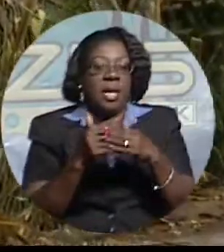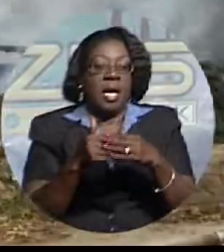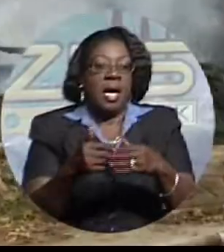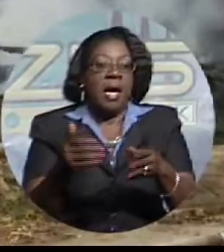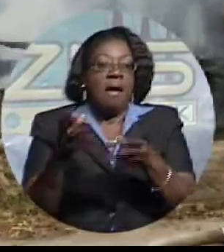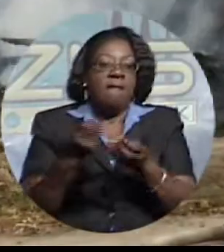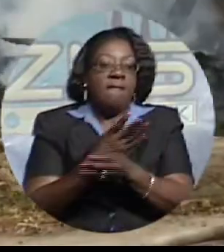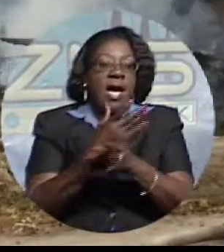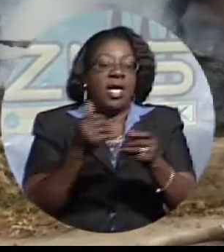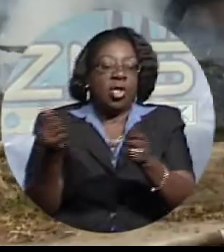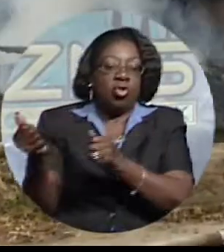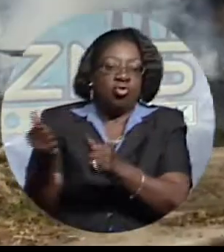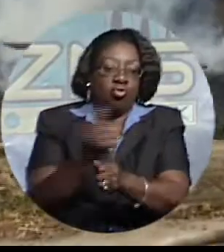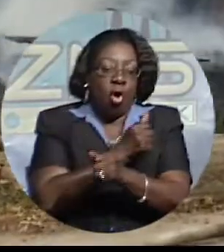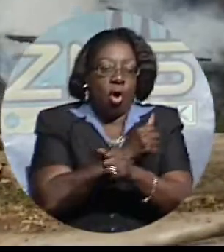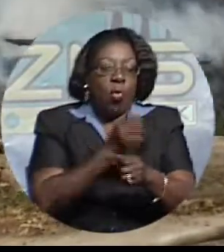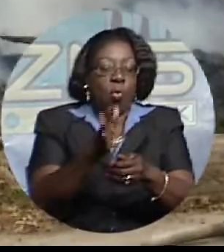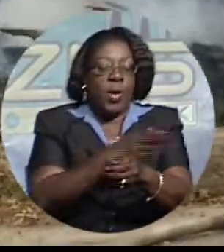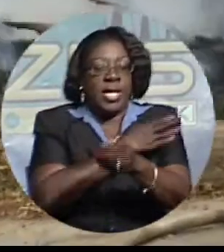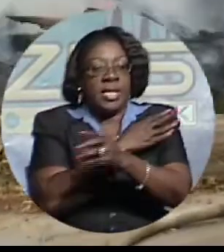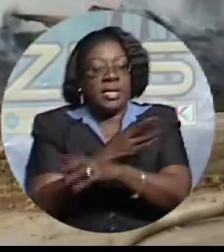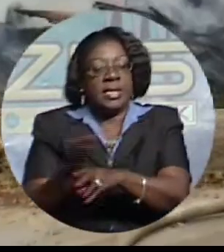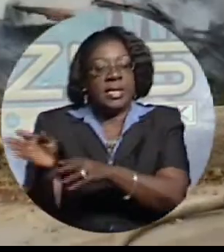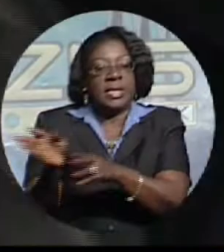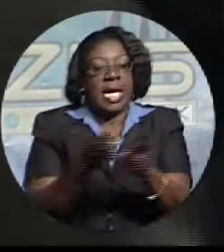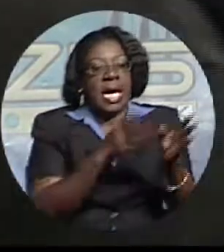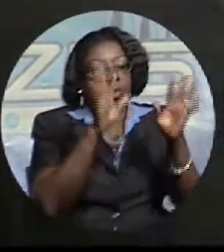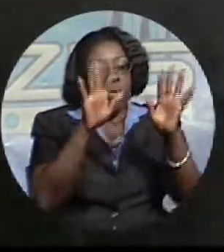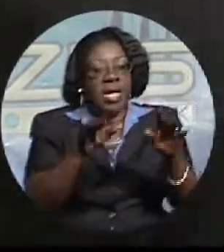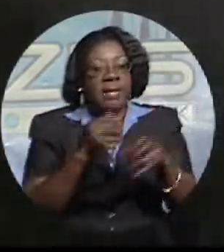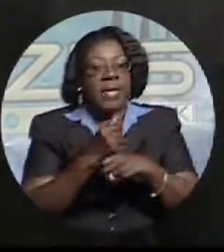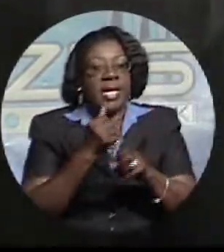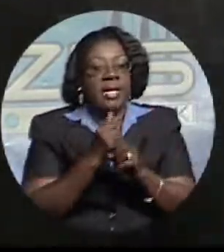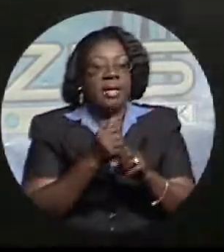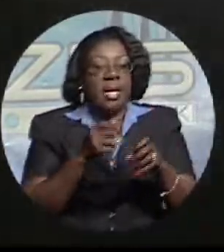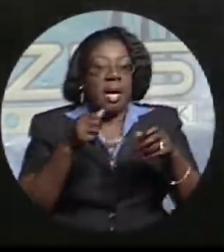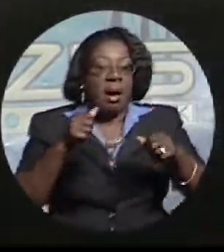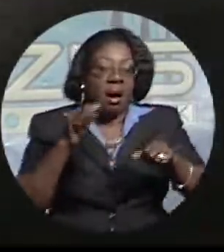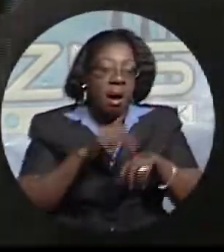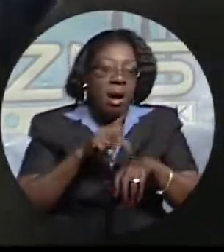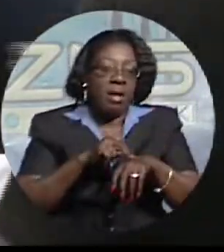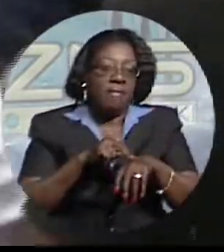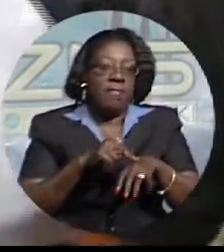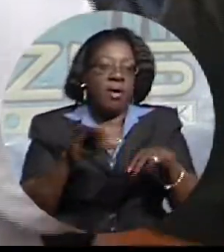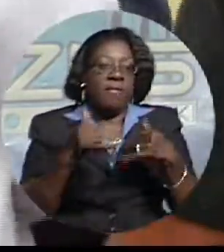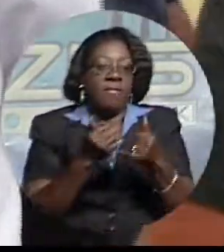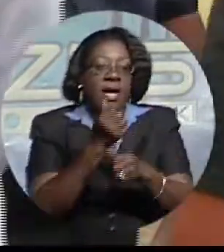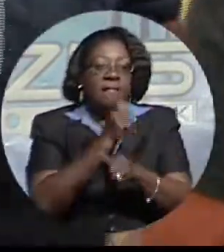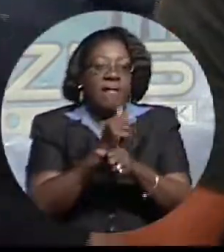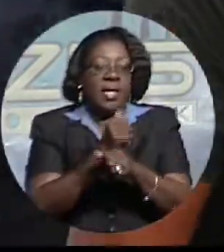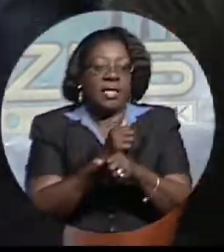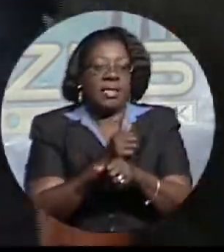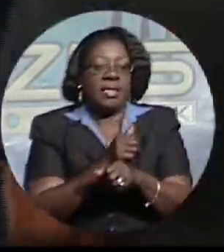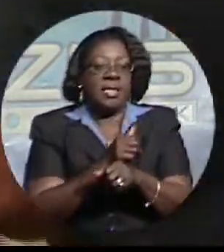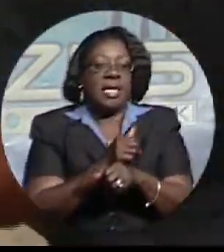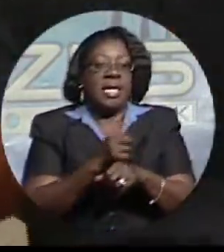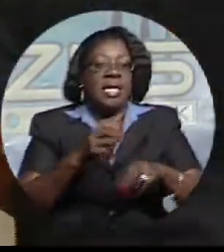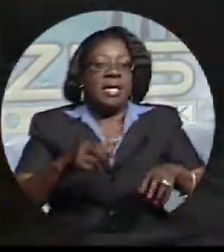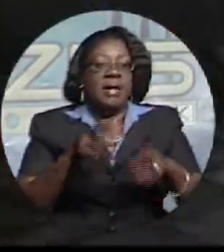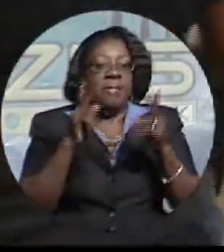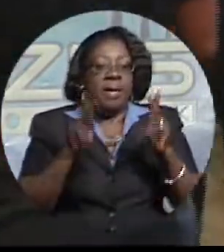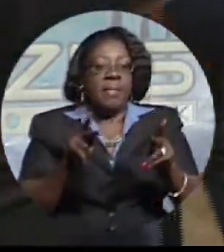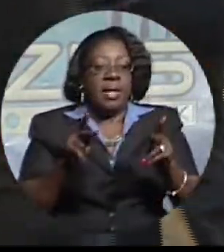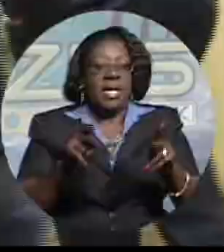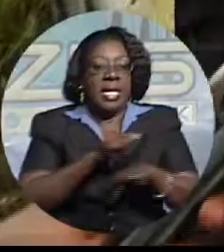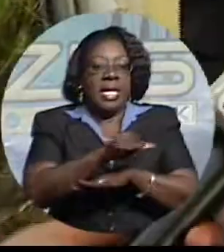strong winds, and rain made it challenging for fire crews. And area residents were apparently upset with firefighters, claiming they were not